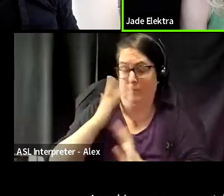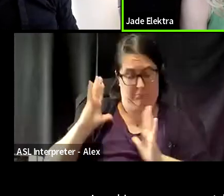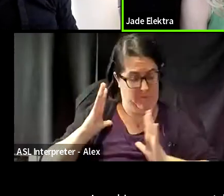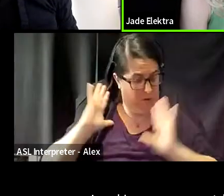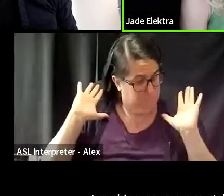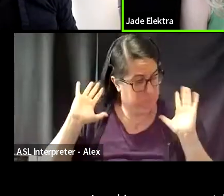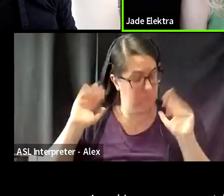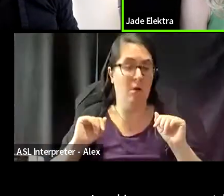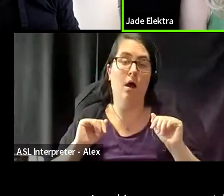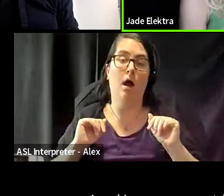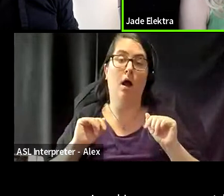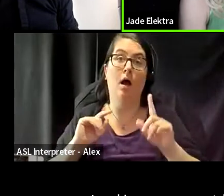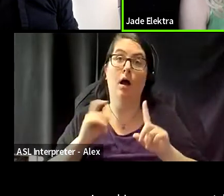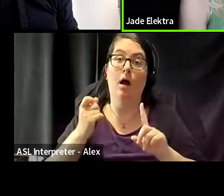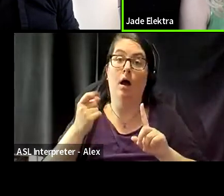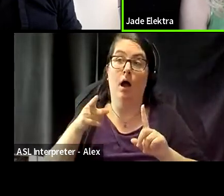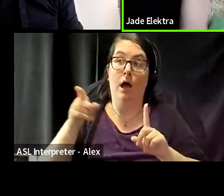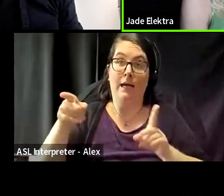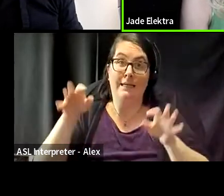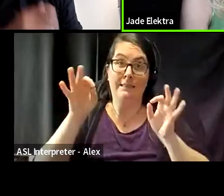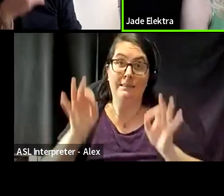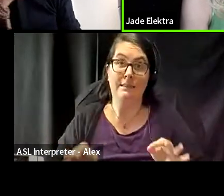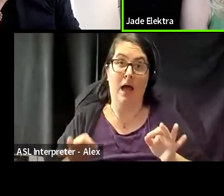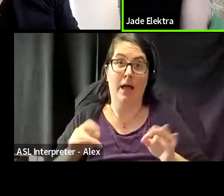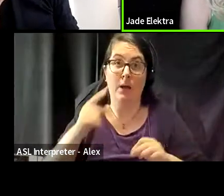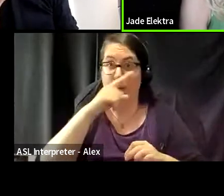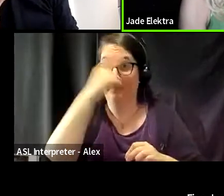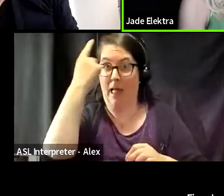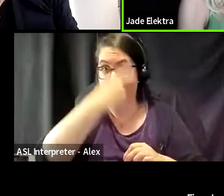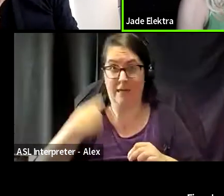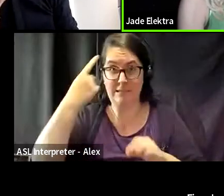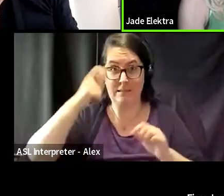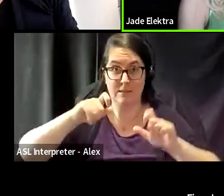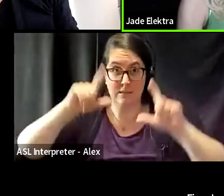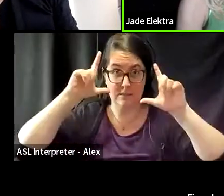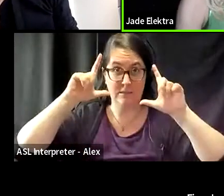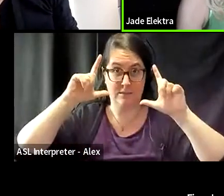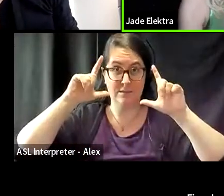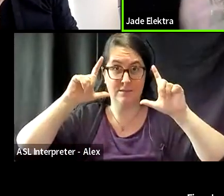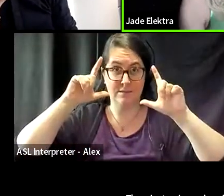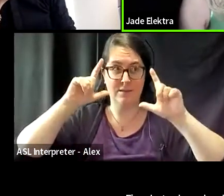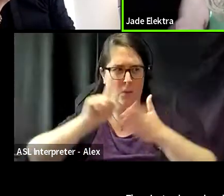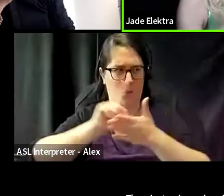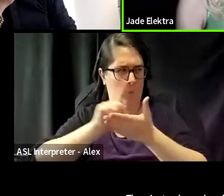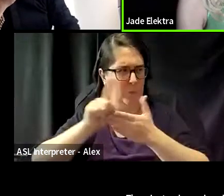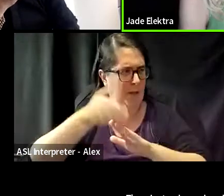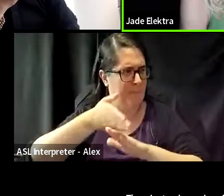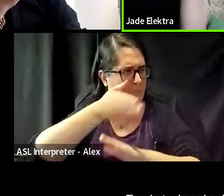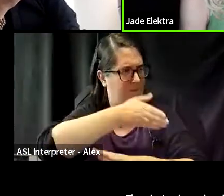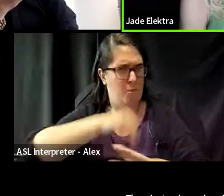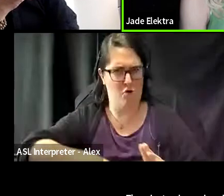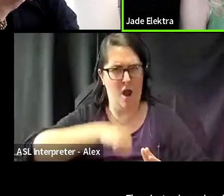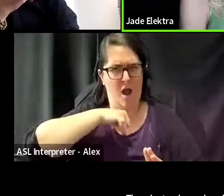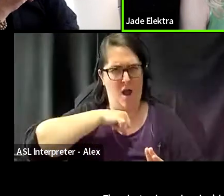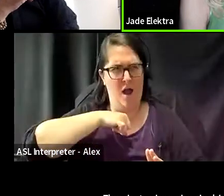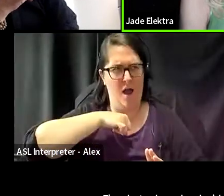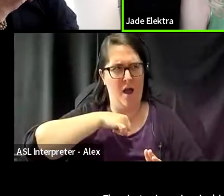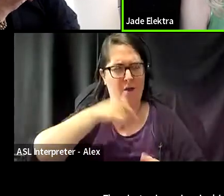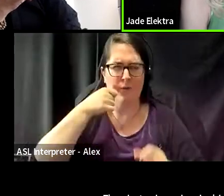But when she decided to do blackface the week before Pride